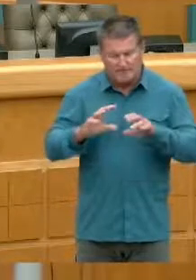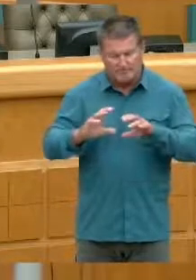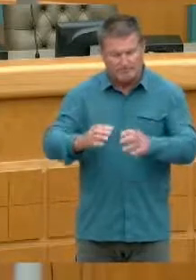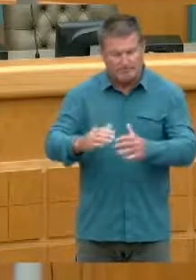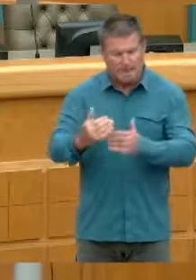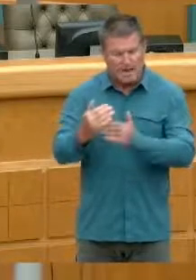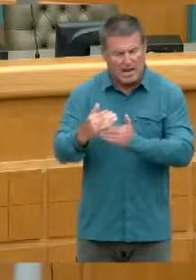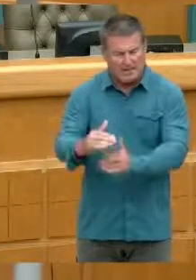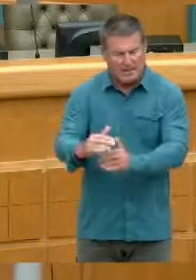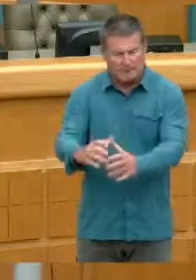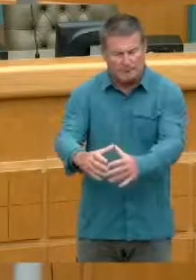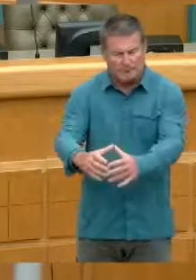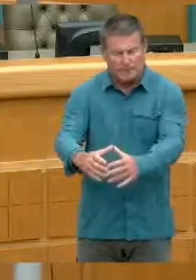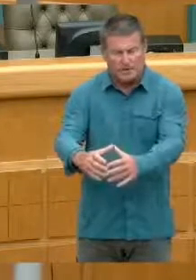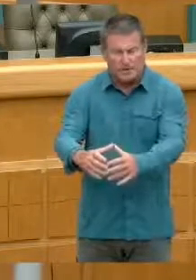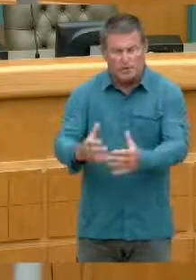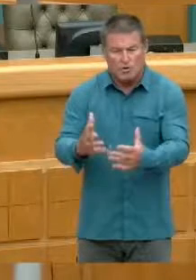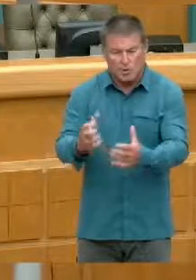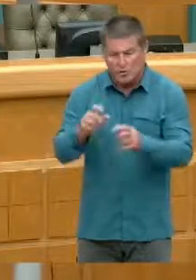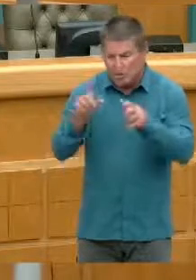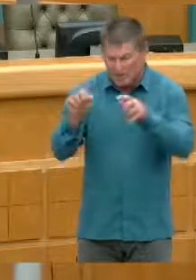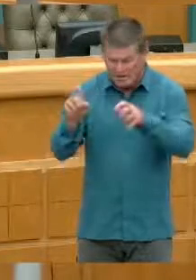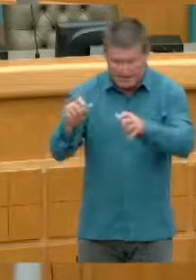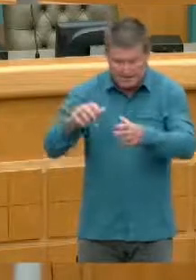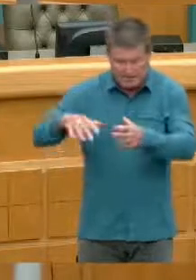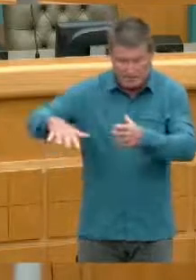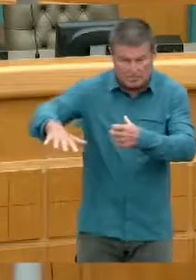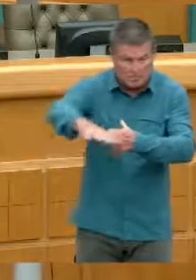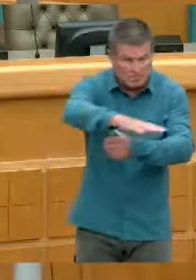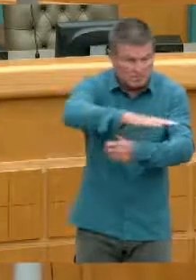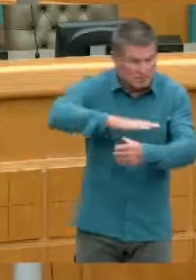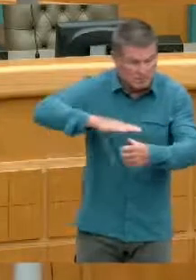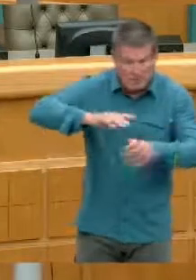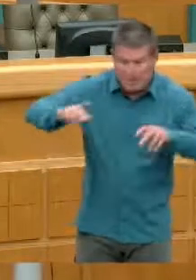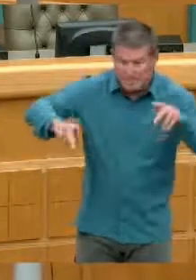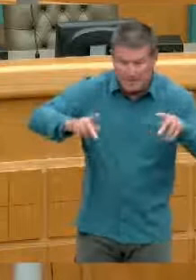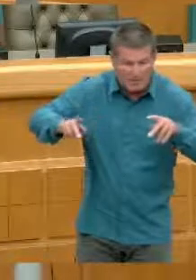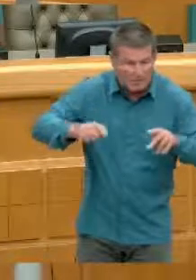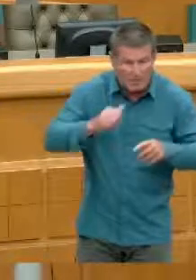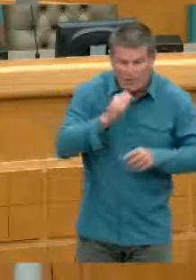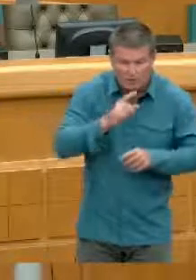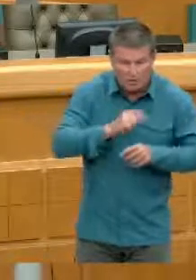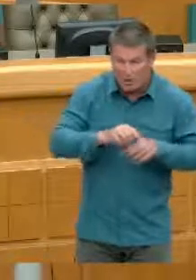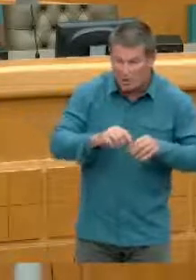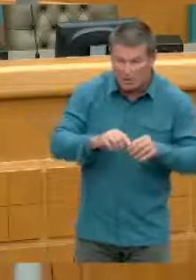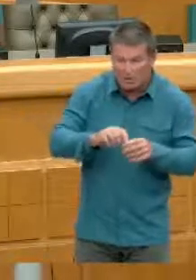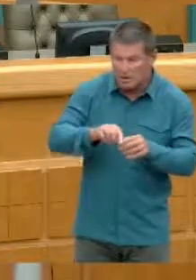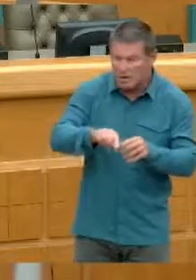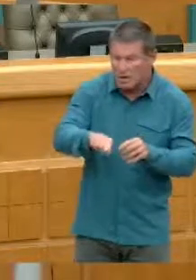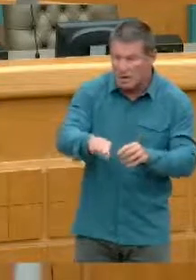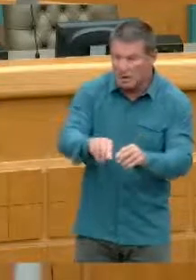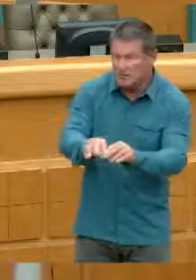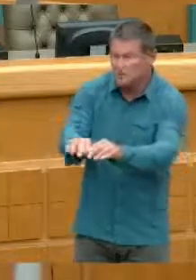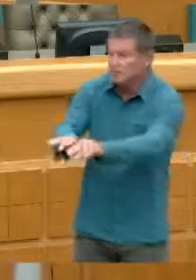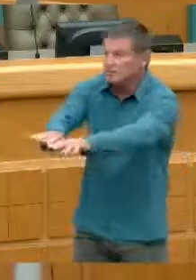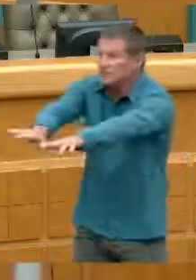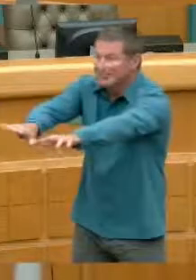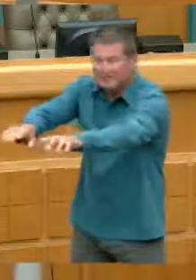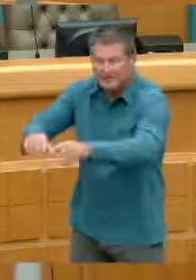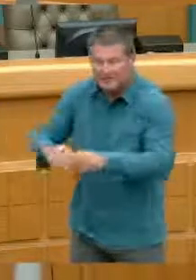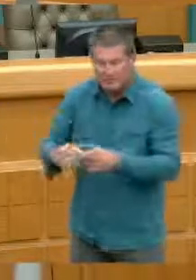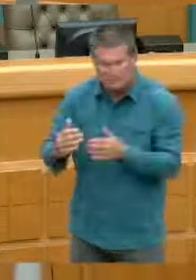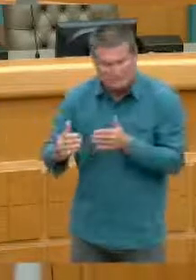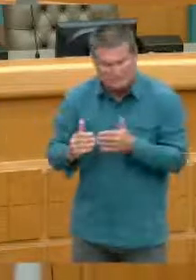be done to stop that outbreak from triggering other increased cases in the Coastal Bend area. And there's a lesson here